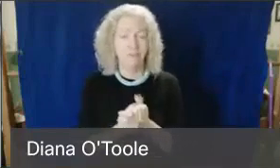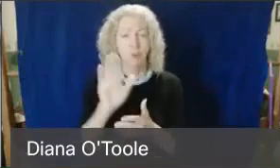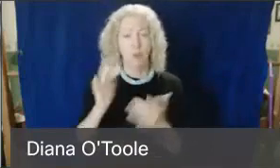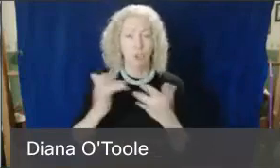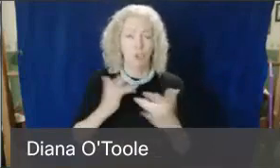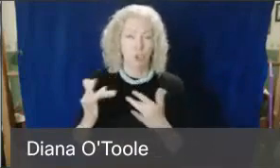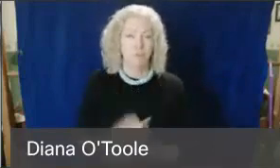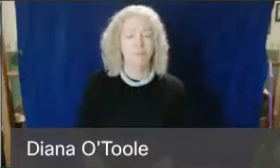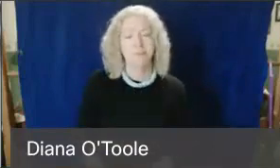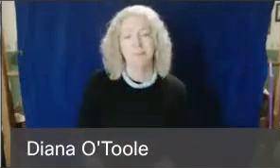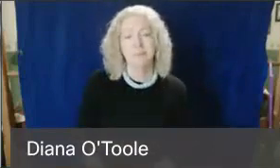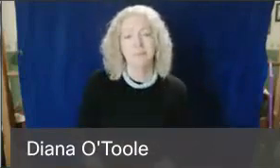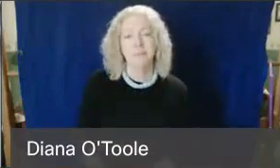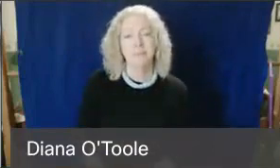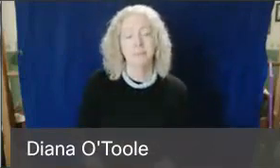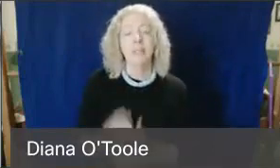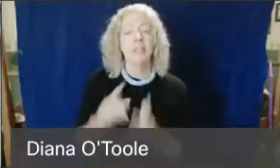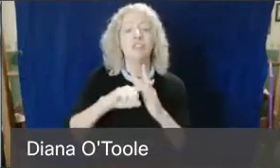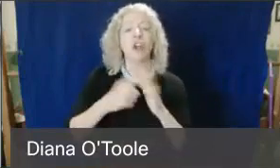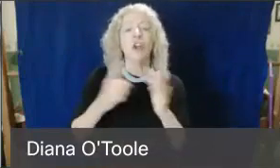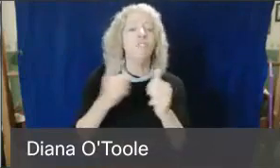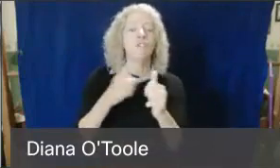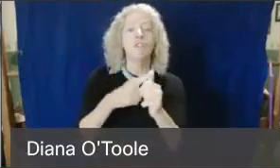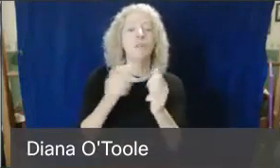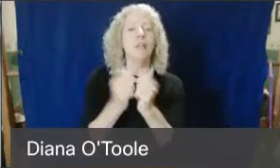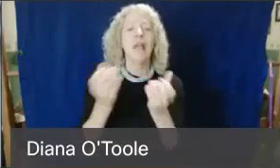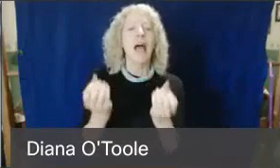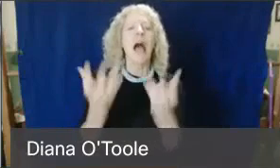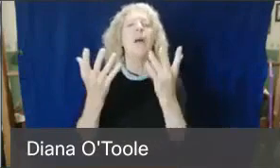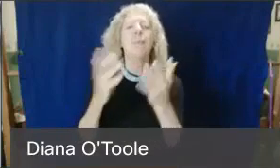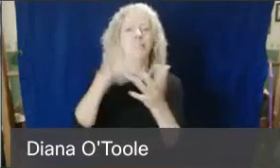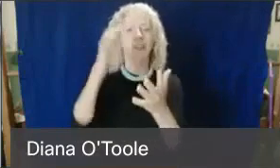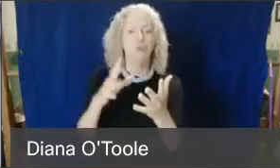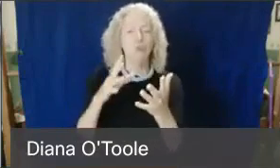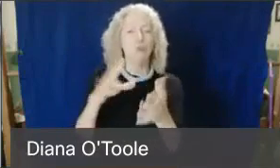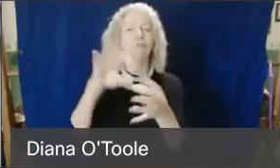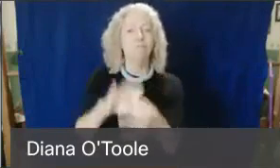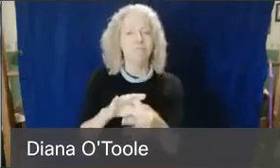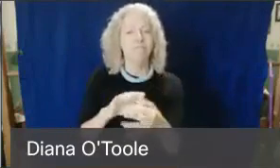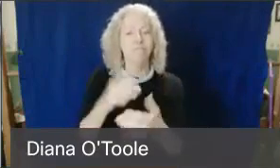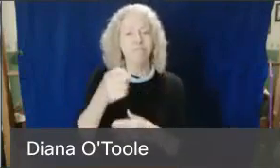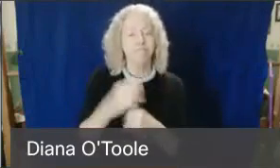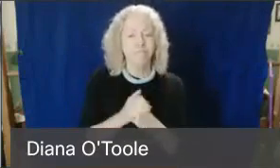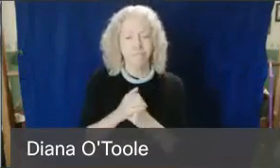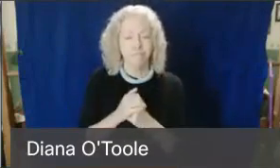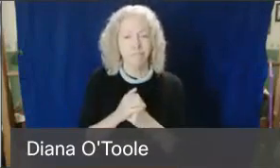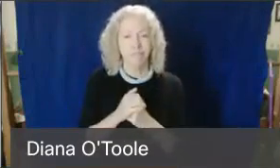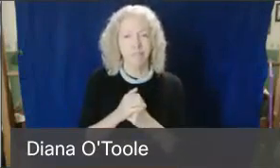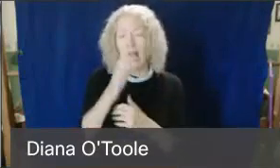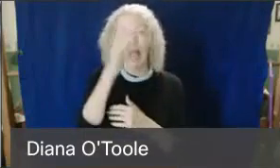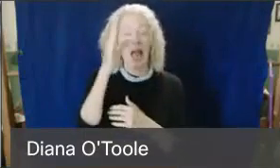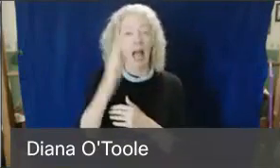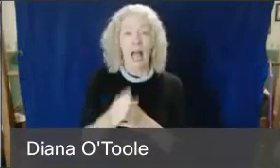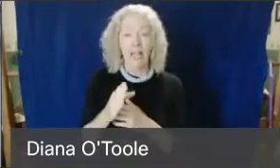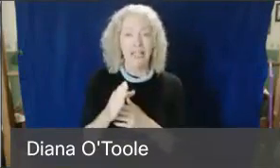Well, and I'll start, as I always do, with enrollment and where we are. And I wouldn't have imagined that I would be thrilled